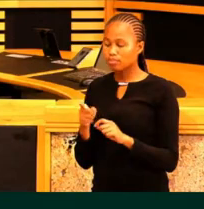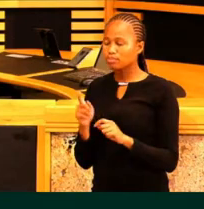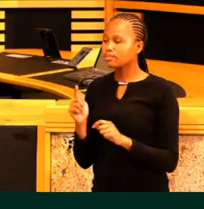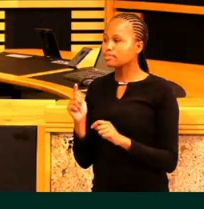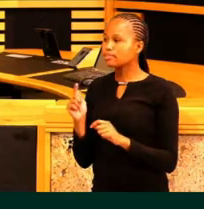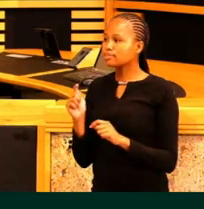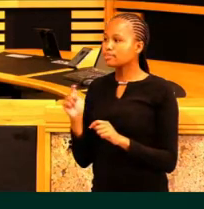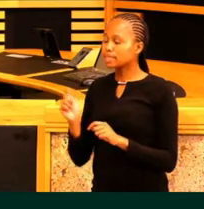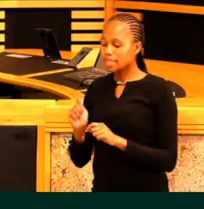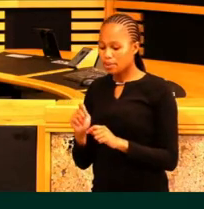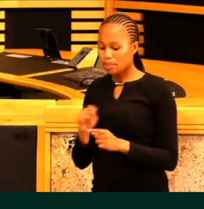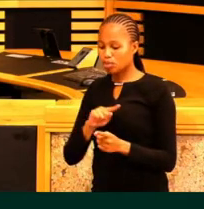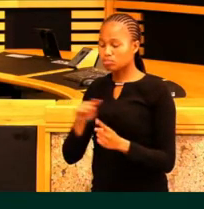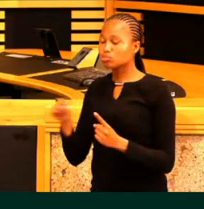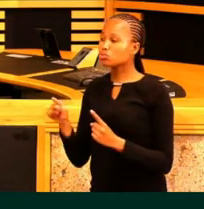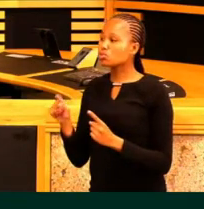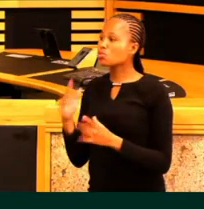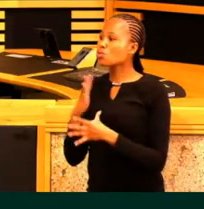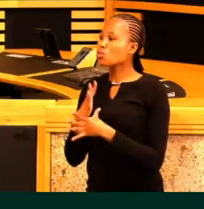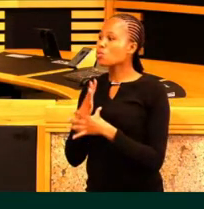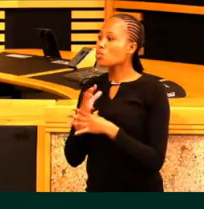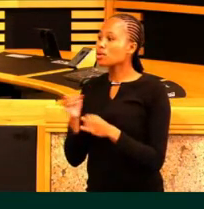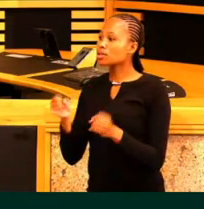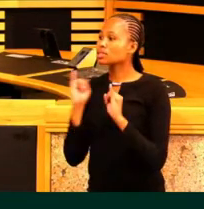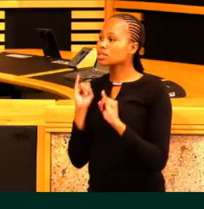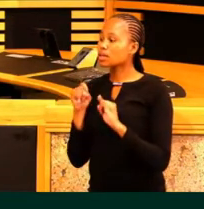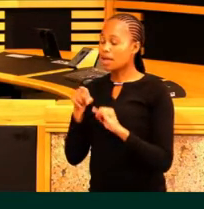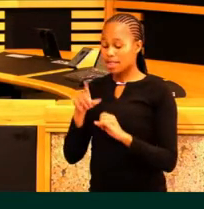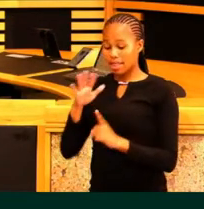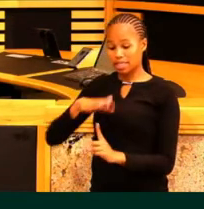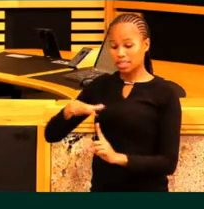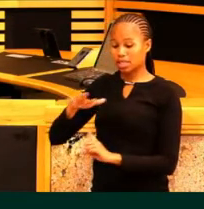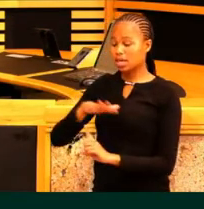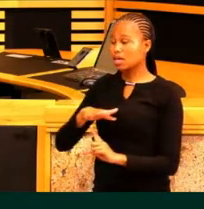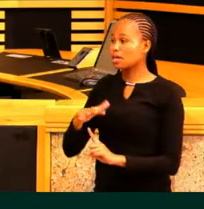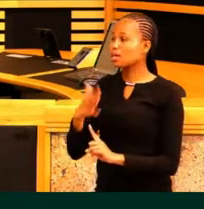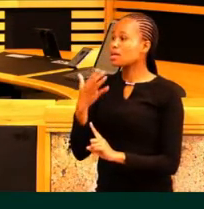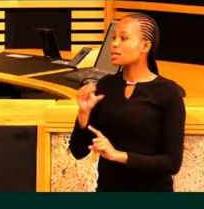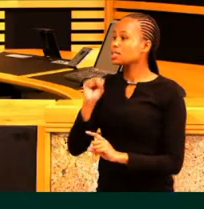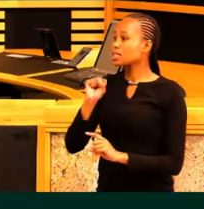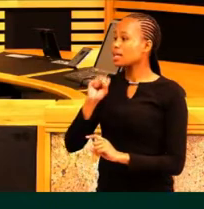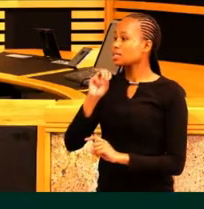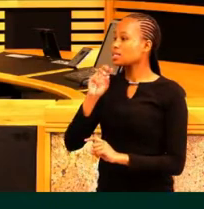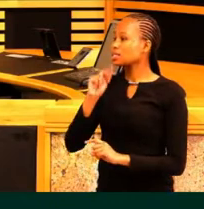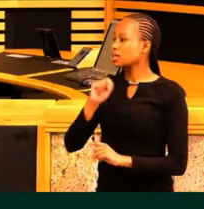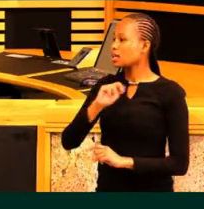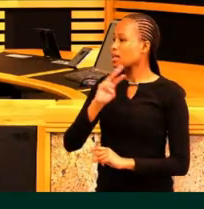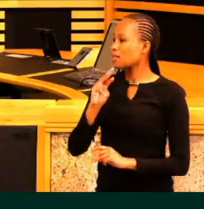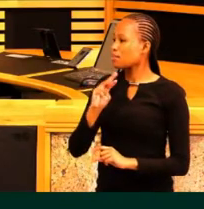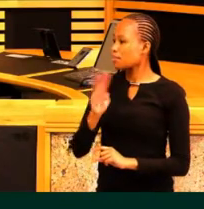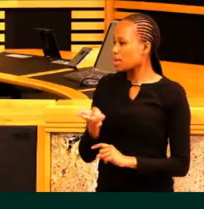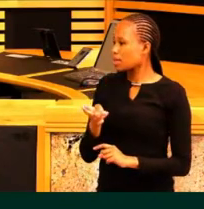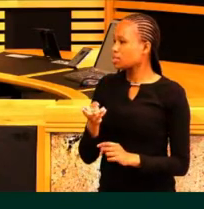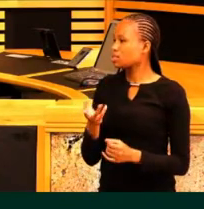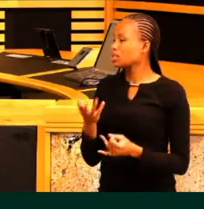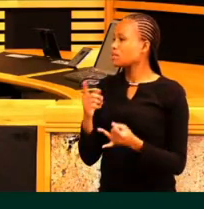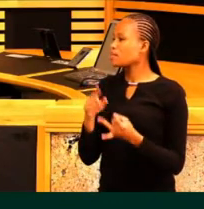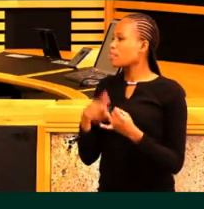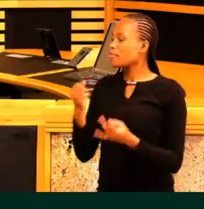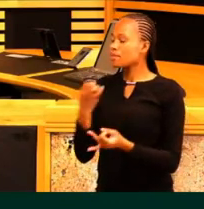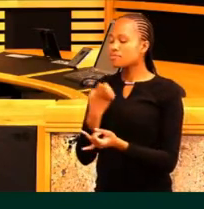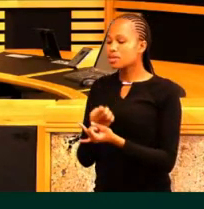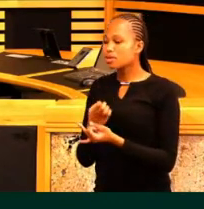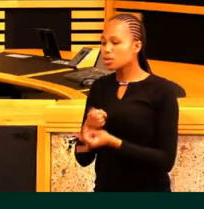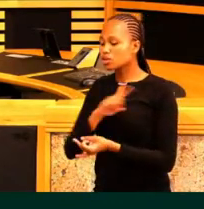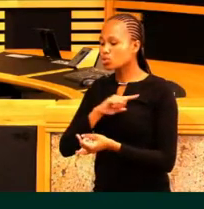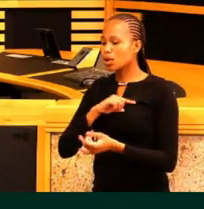to a sustainable jobs this area has got cannabis this area has got oceans economy that's why we've